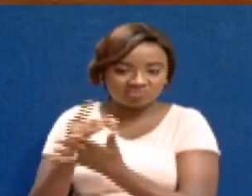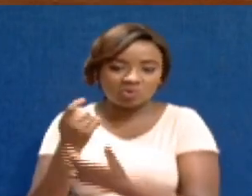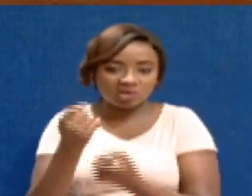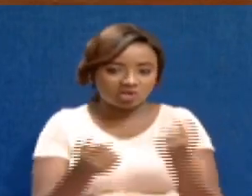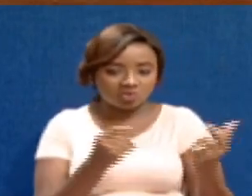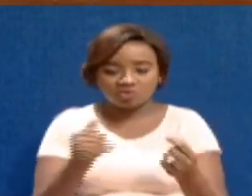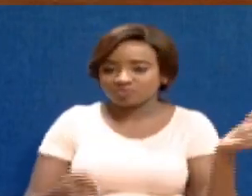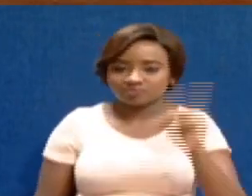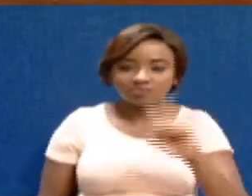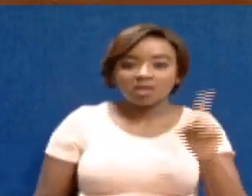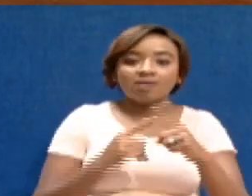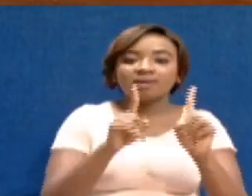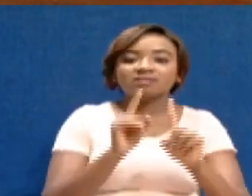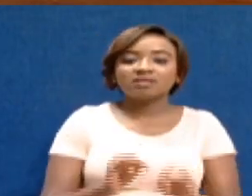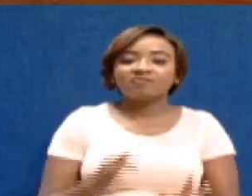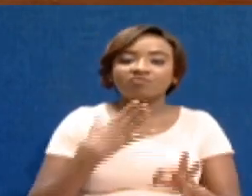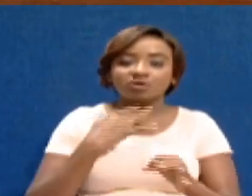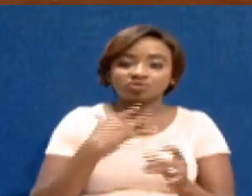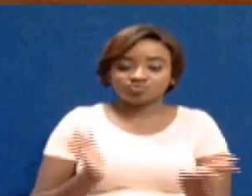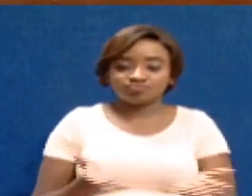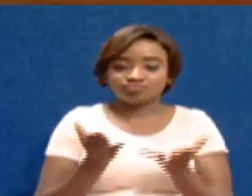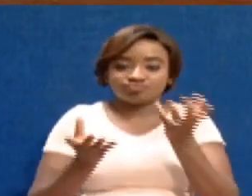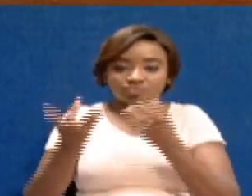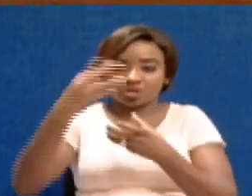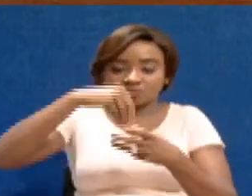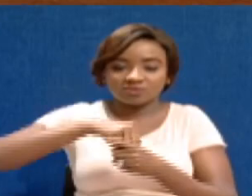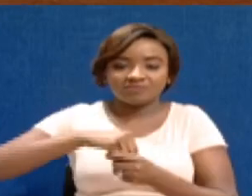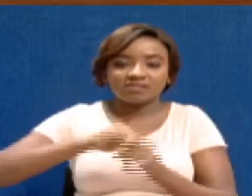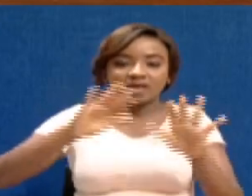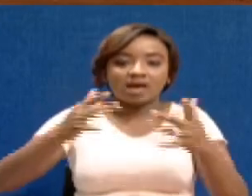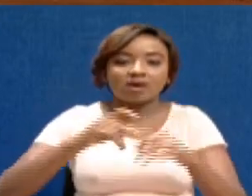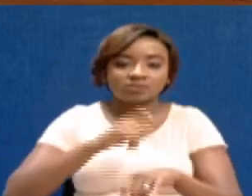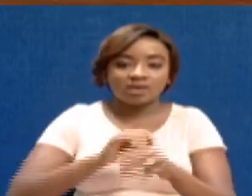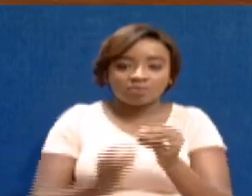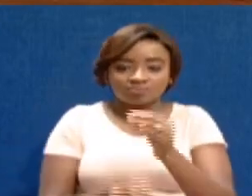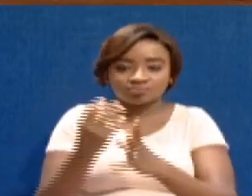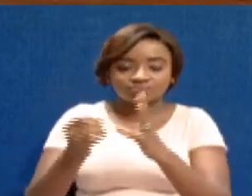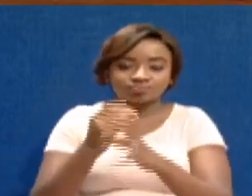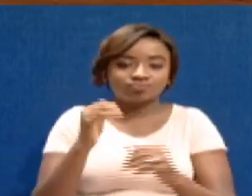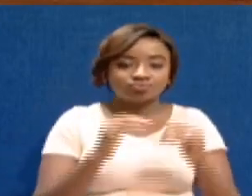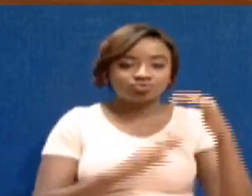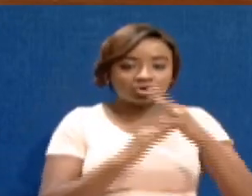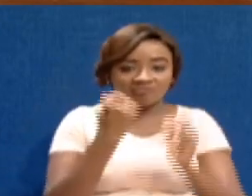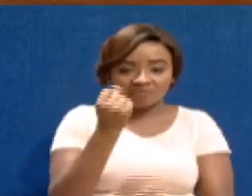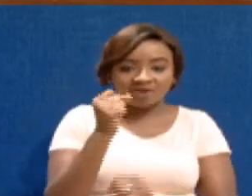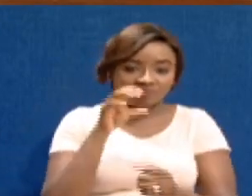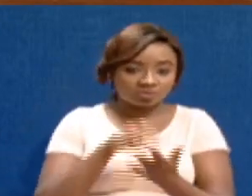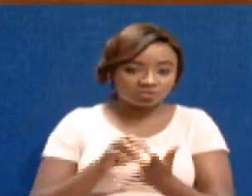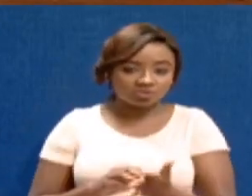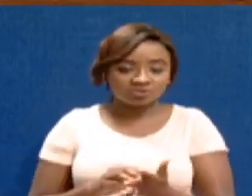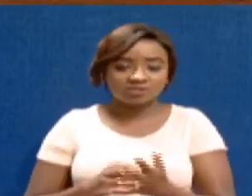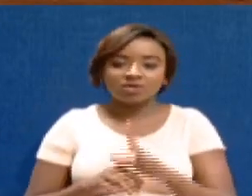going around, it was not going around. They were going around to seek Kenyans' views on the 9 points. They were not going